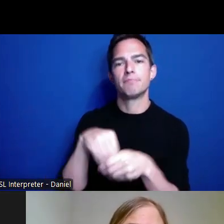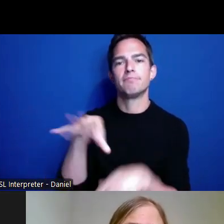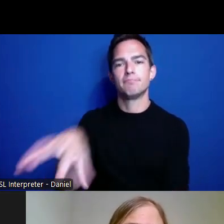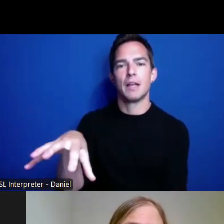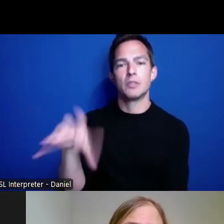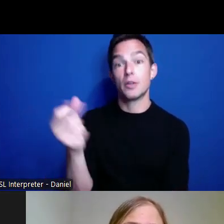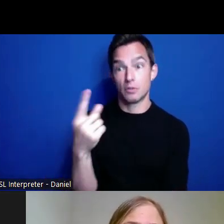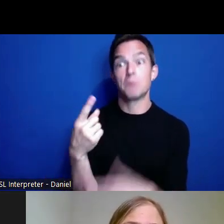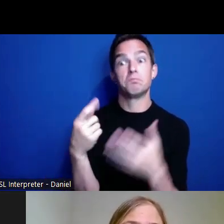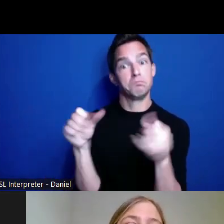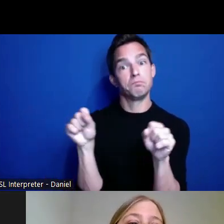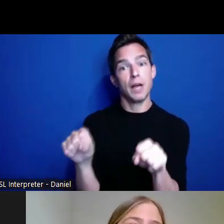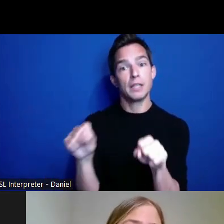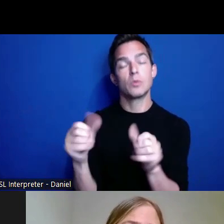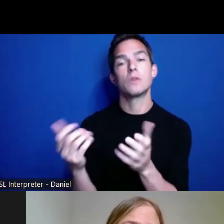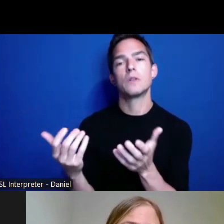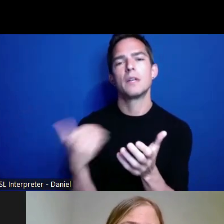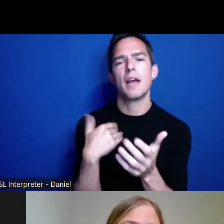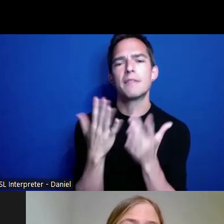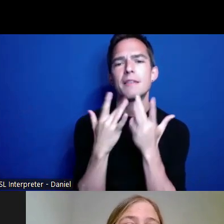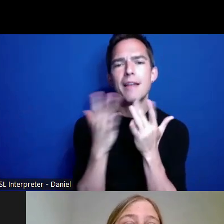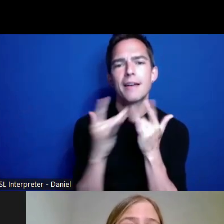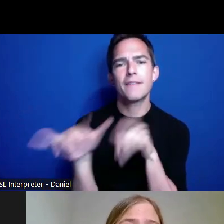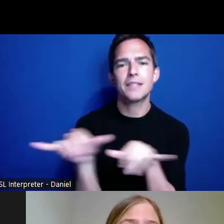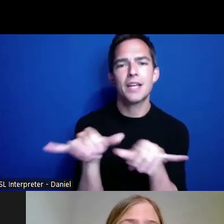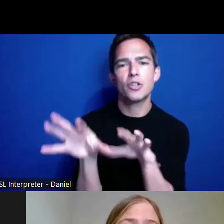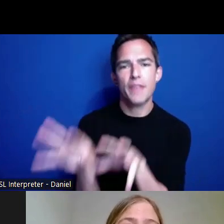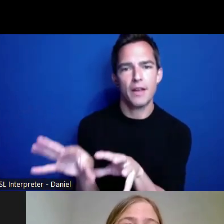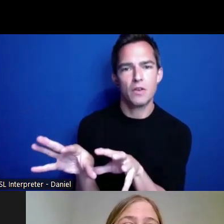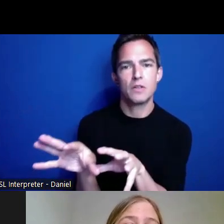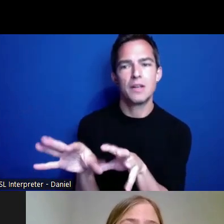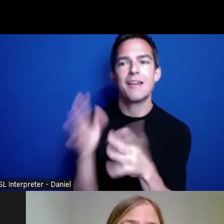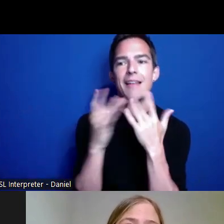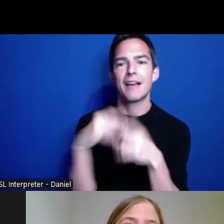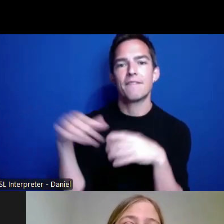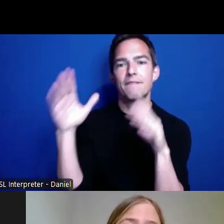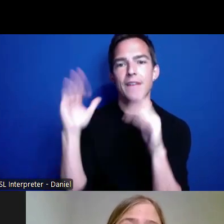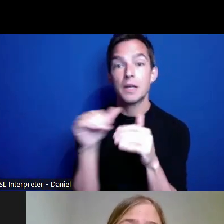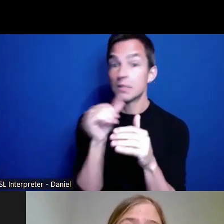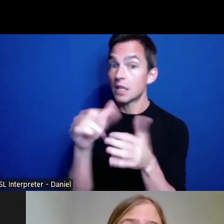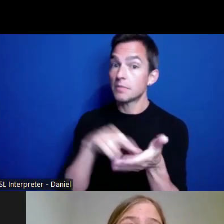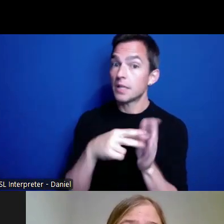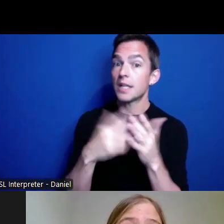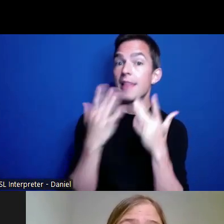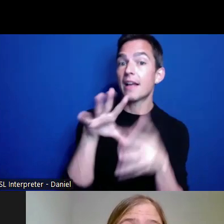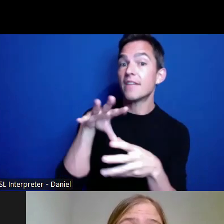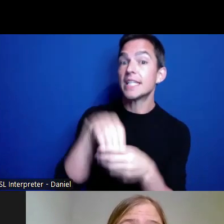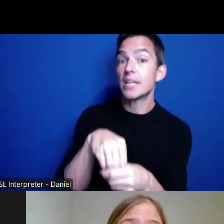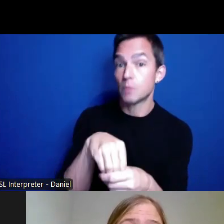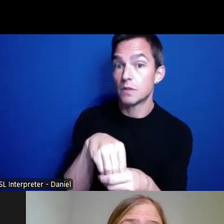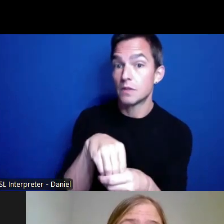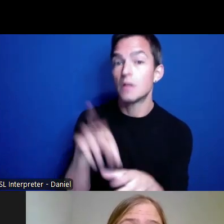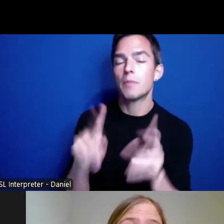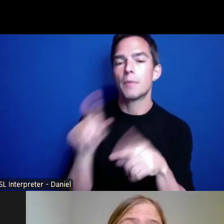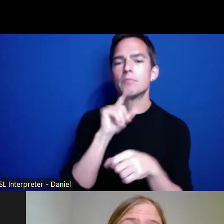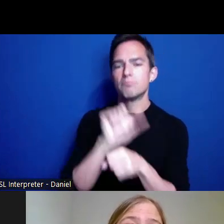it's possible to have the lack of a standard here. There's no lack of an expectation doesn't imply a lack of engagement. People are certainly thinking really